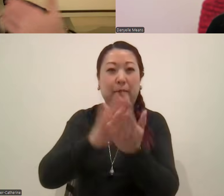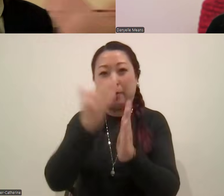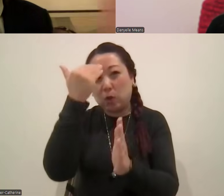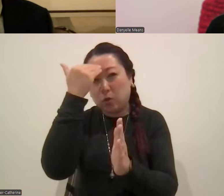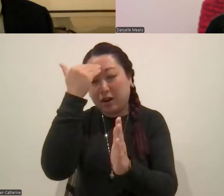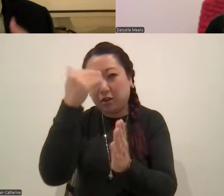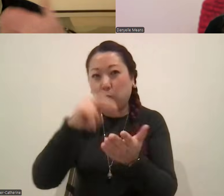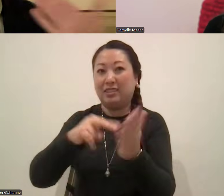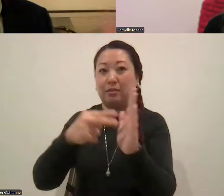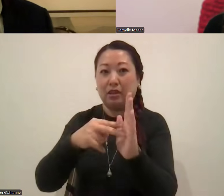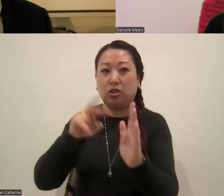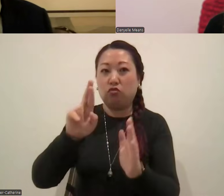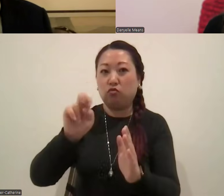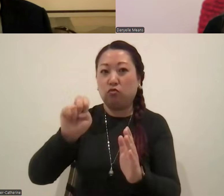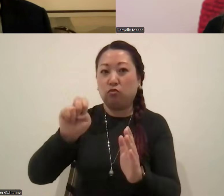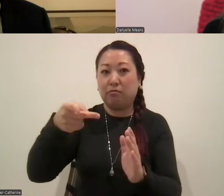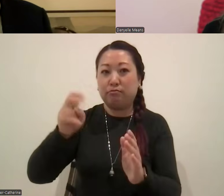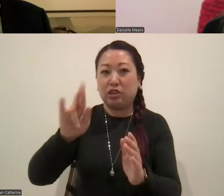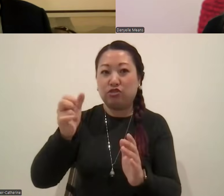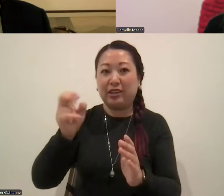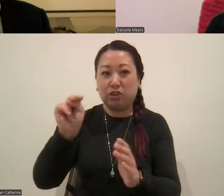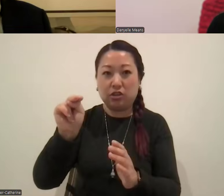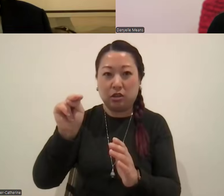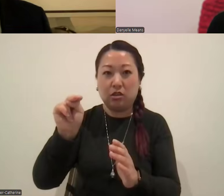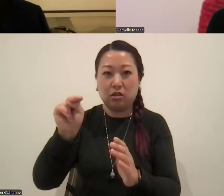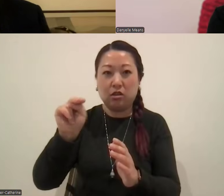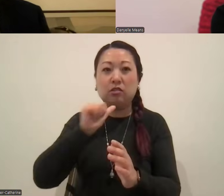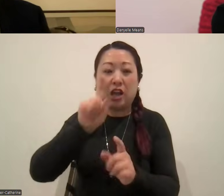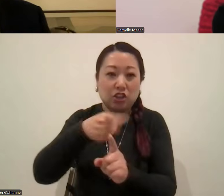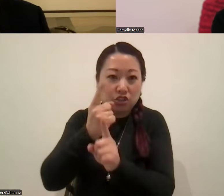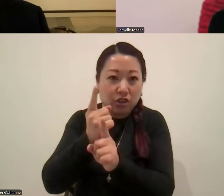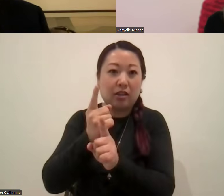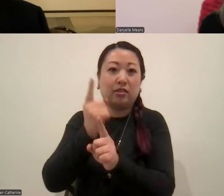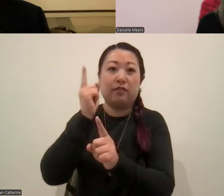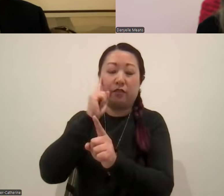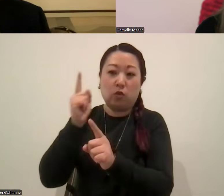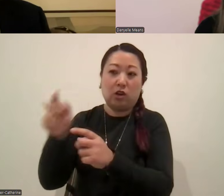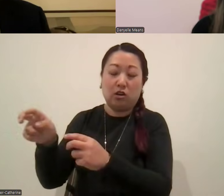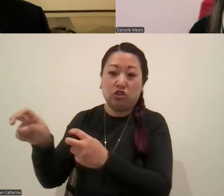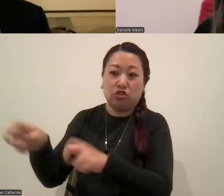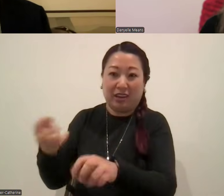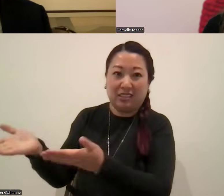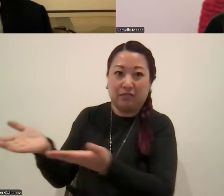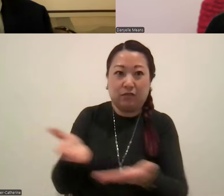just the transfer of ancestors or cultural belongings, it's fundamentally about relationship building. Well, and I think one of the ways